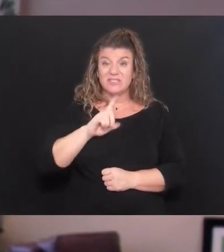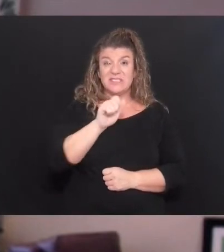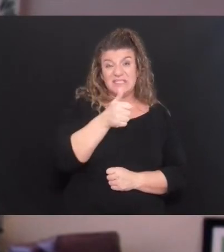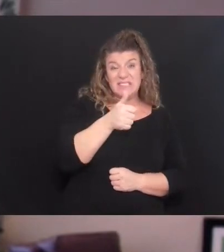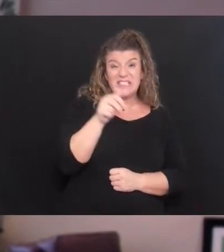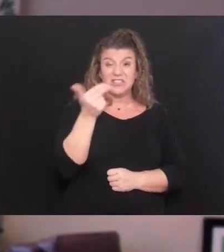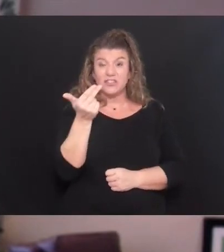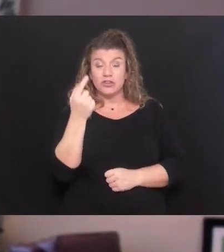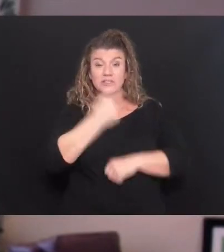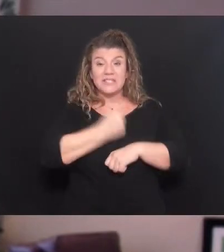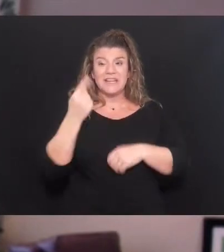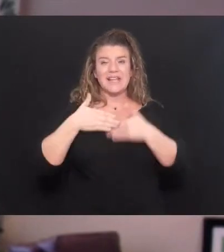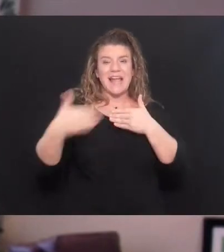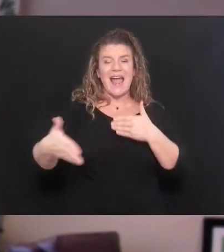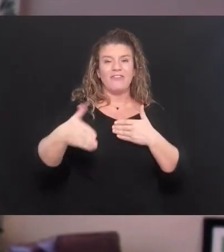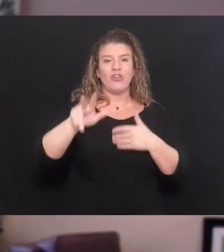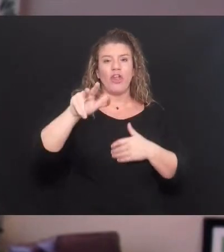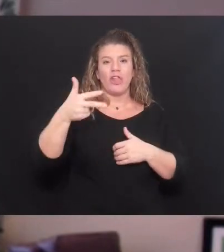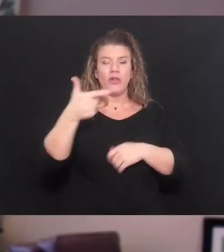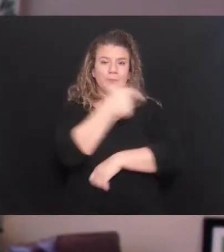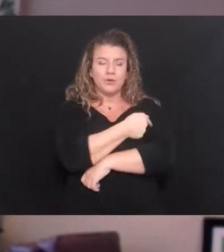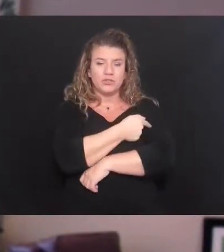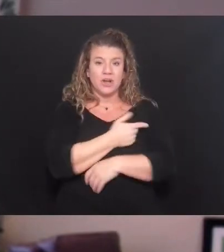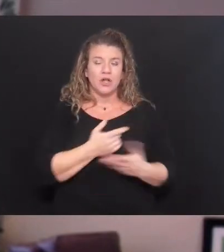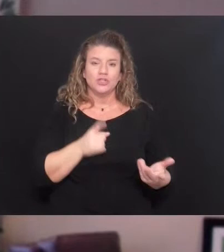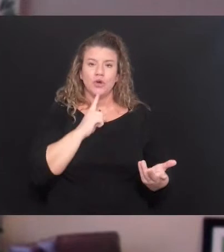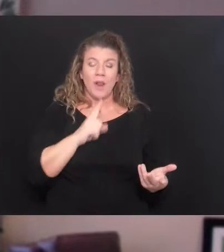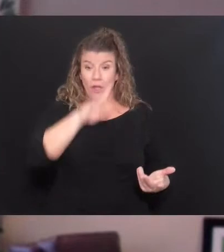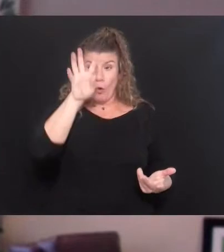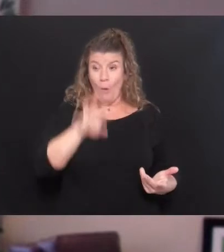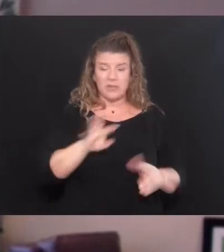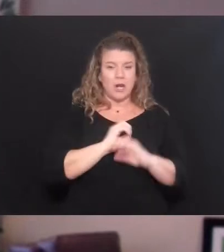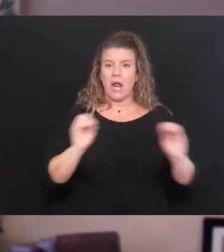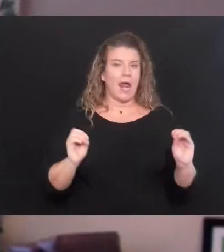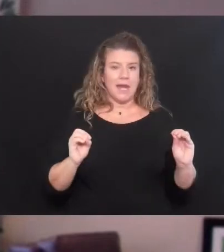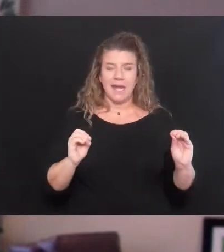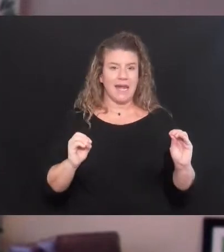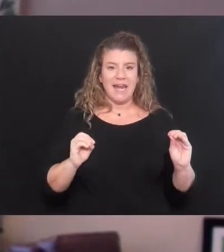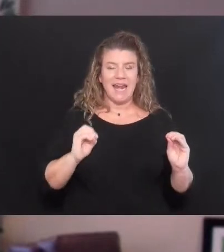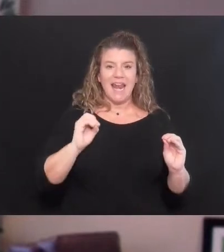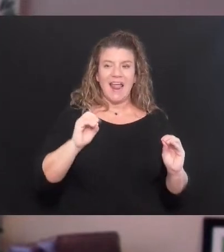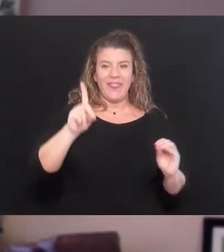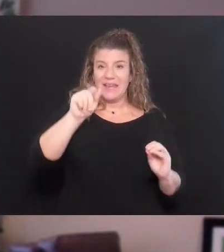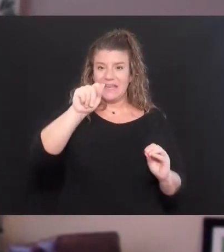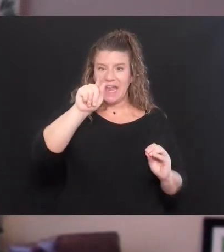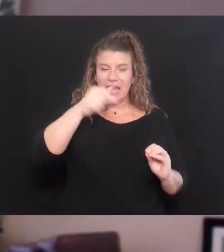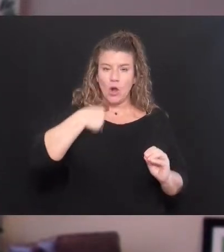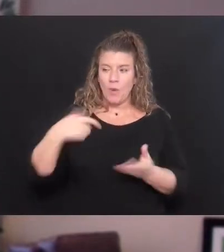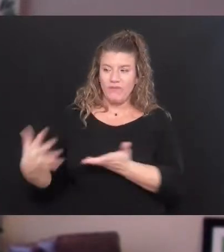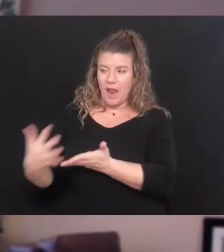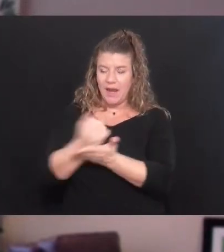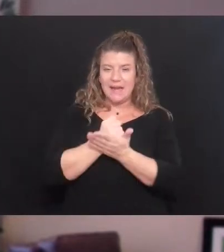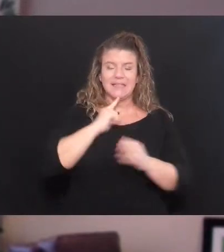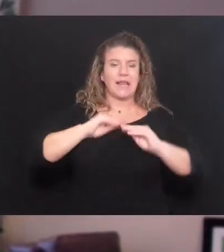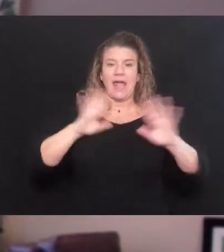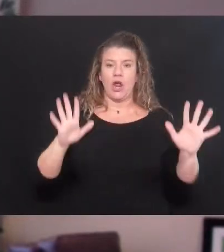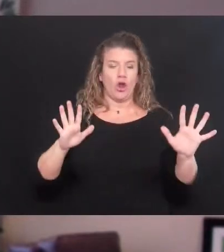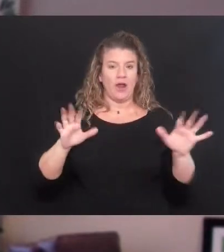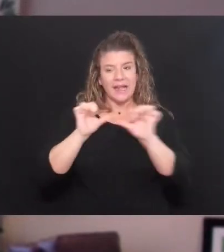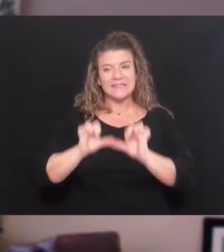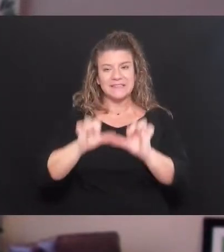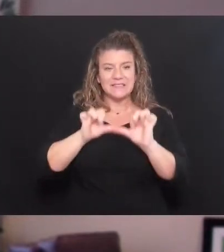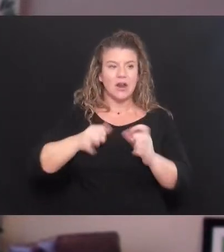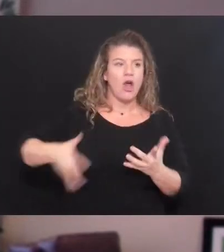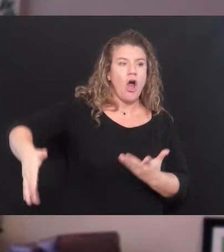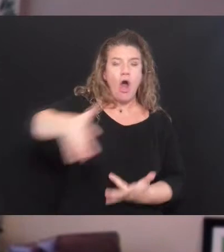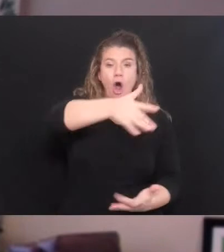after the third booster. So there's no question, the data is remarkably clear, remarkably consistent around the world, that